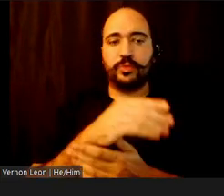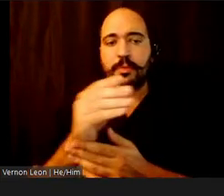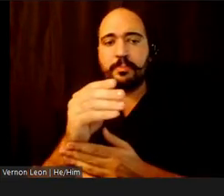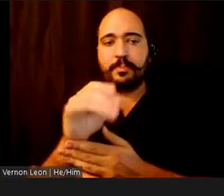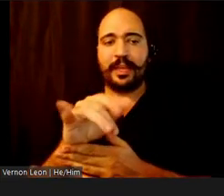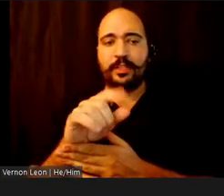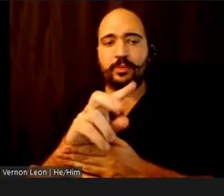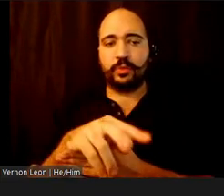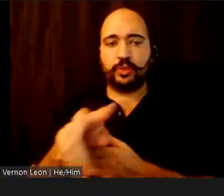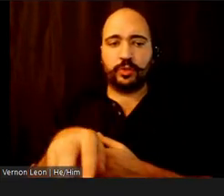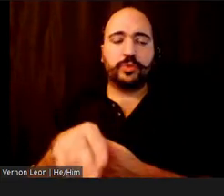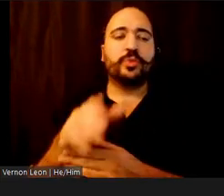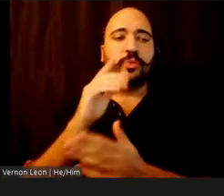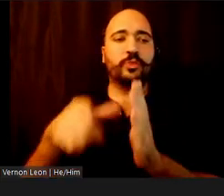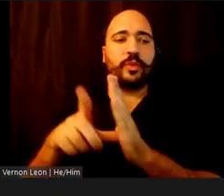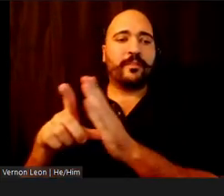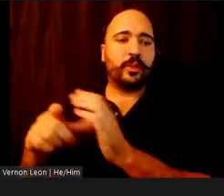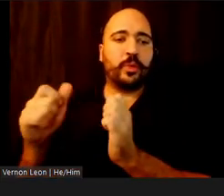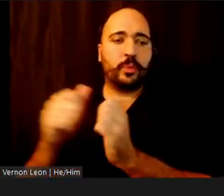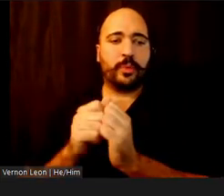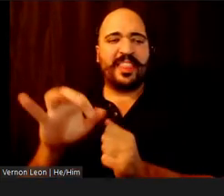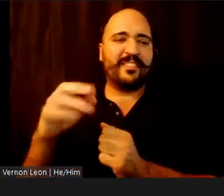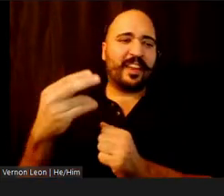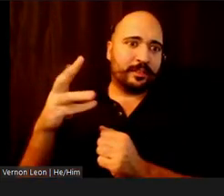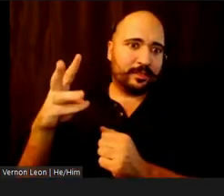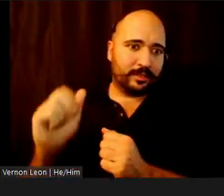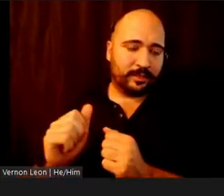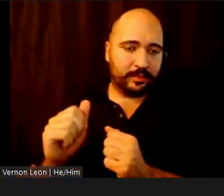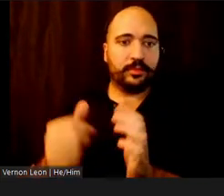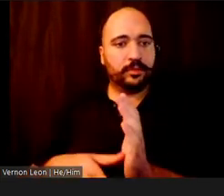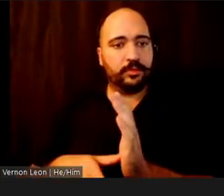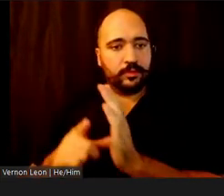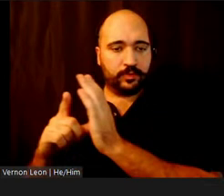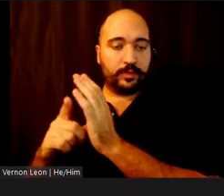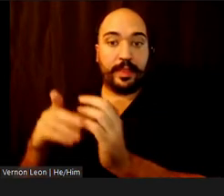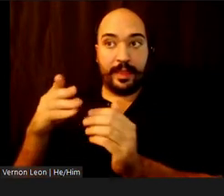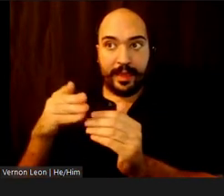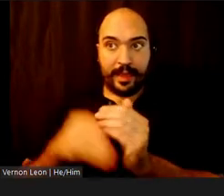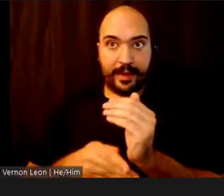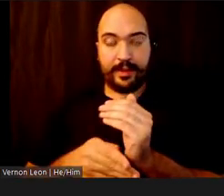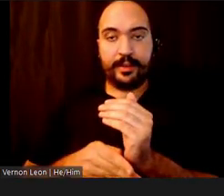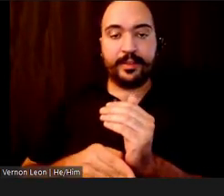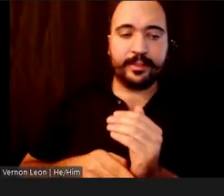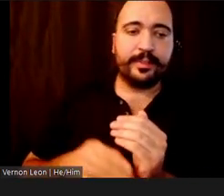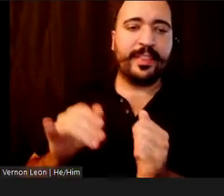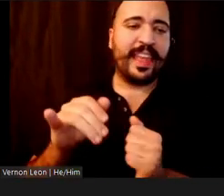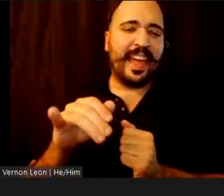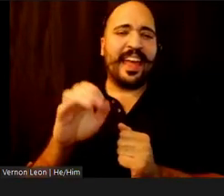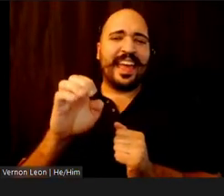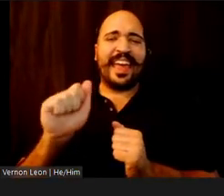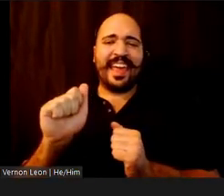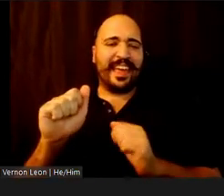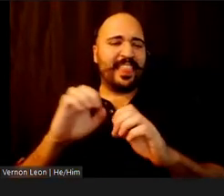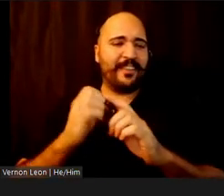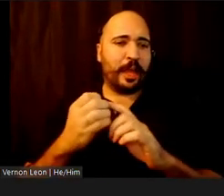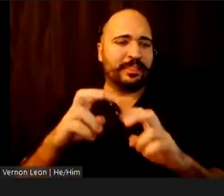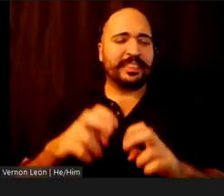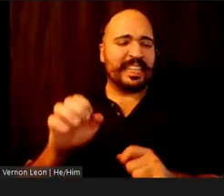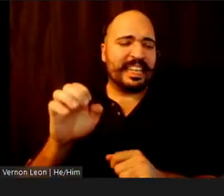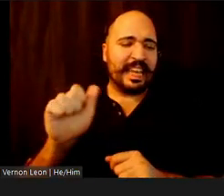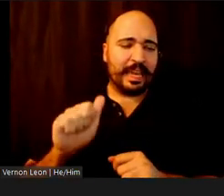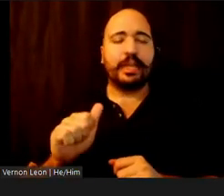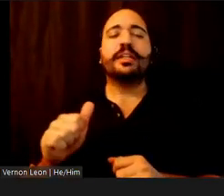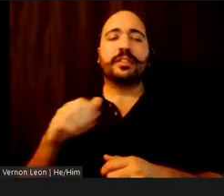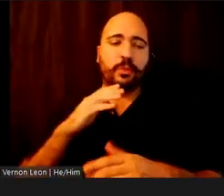review with Federal Highway Administration of the document itself. And at the end of that period, the environmental assessment will be made available for public comment.